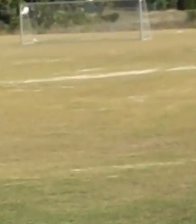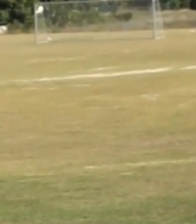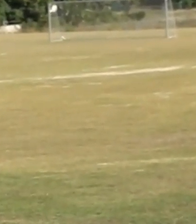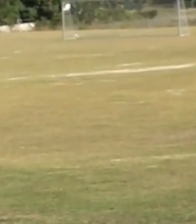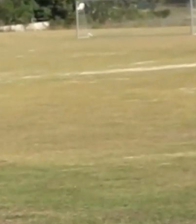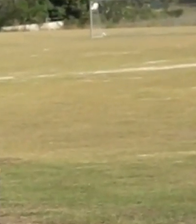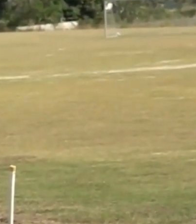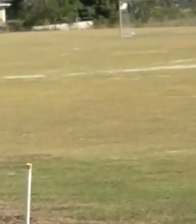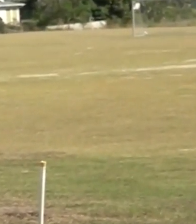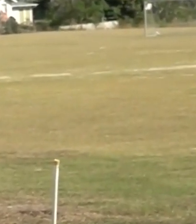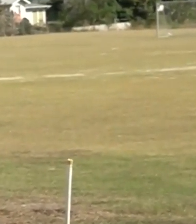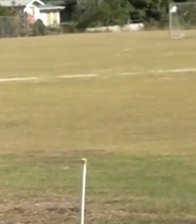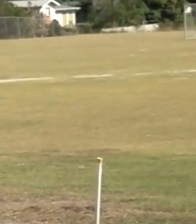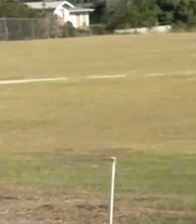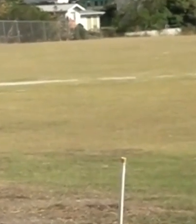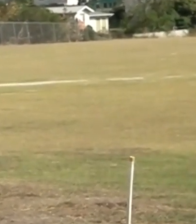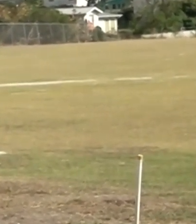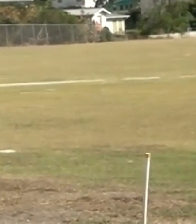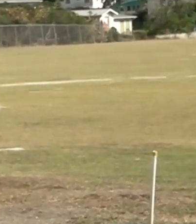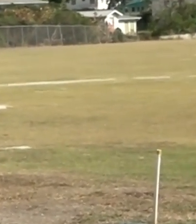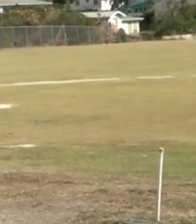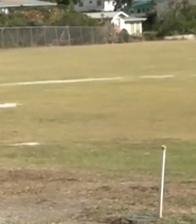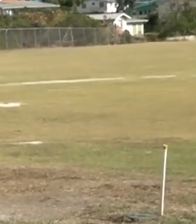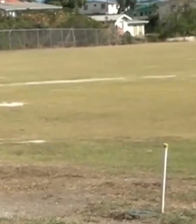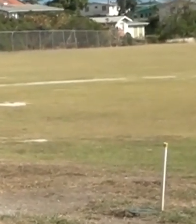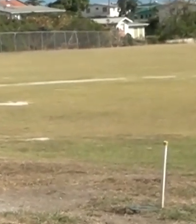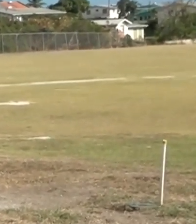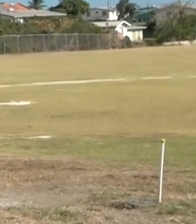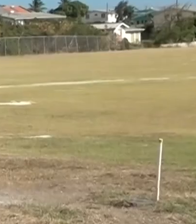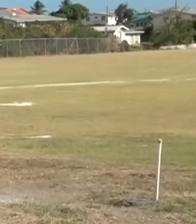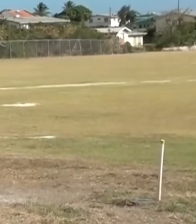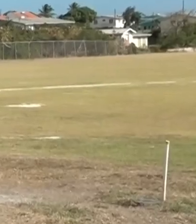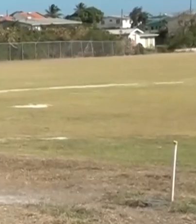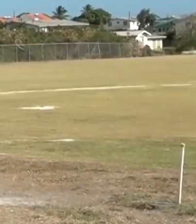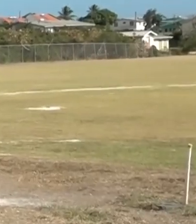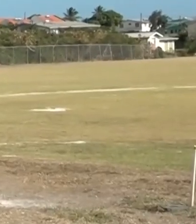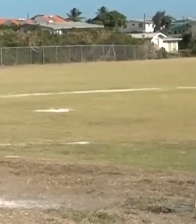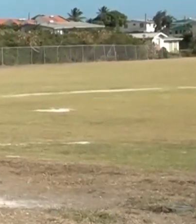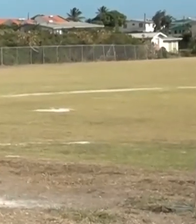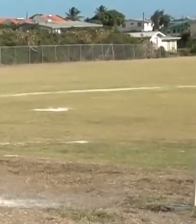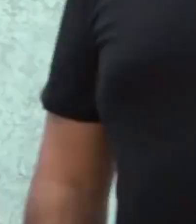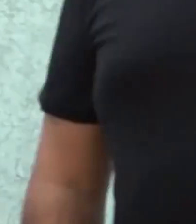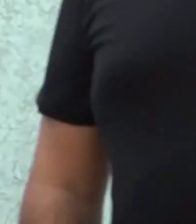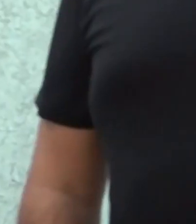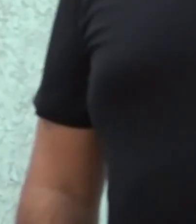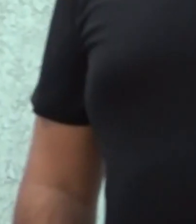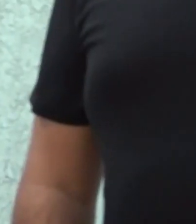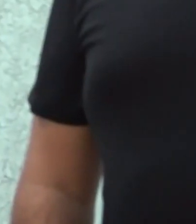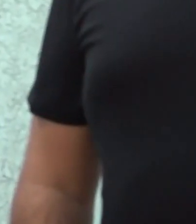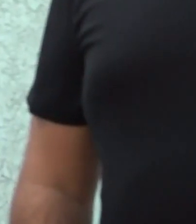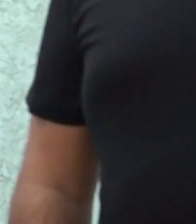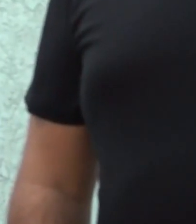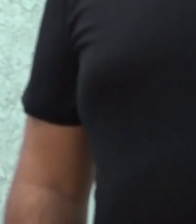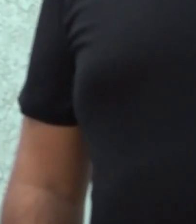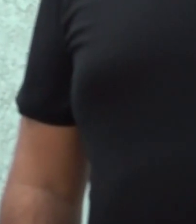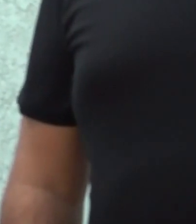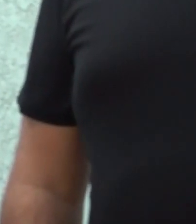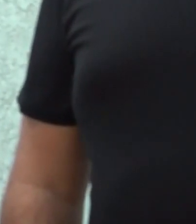said it's a token of appreciation for Bladgrove's contribution to football in Barbados. I think the board is behind